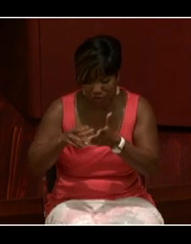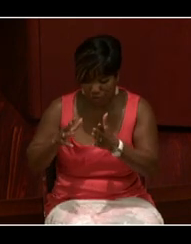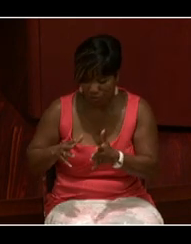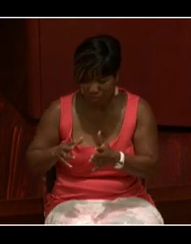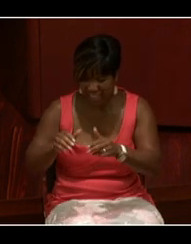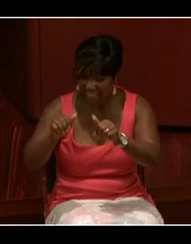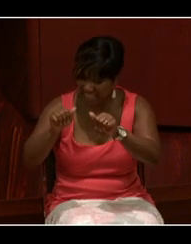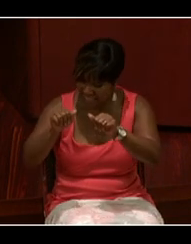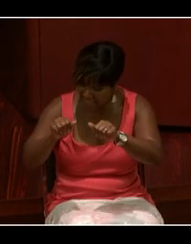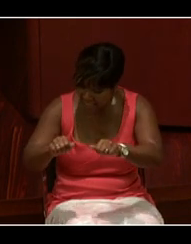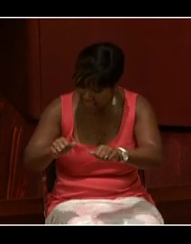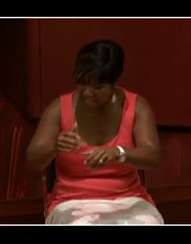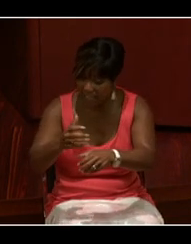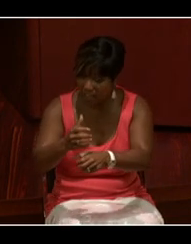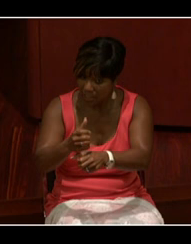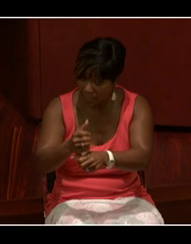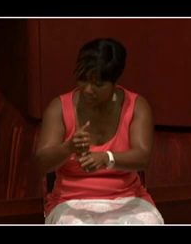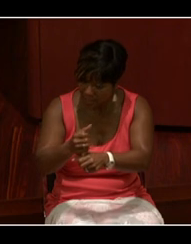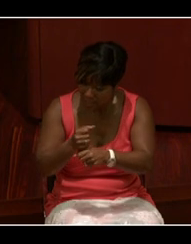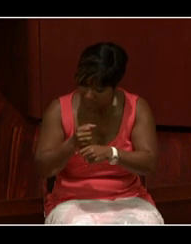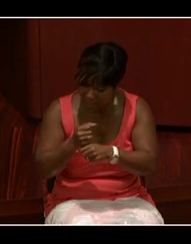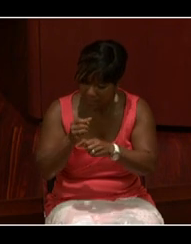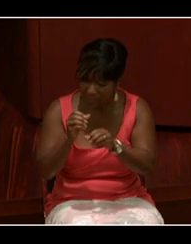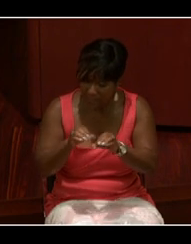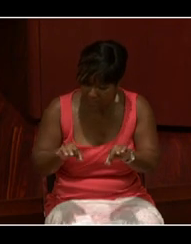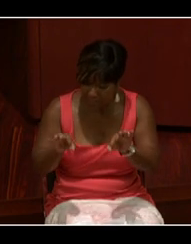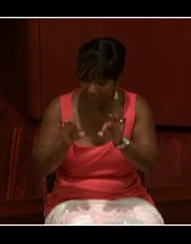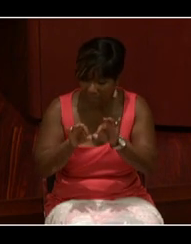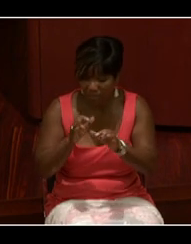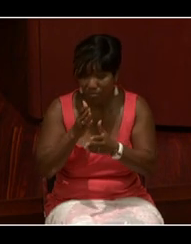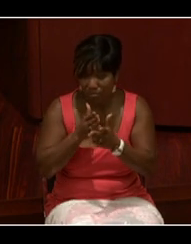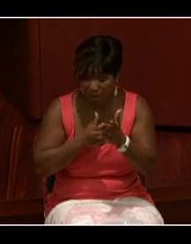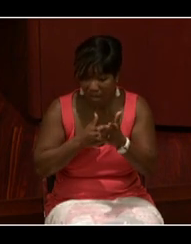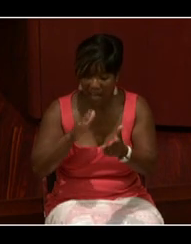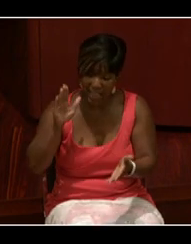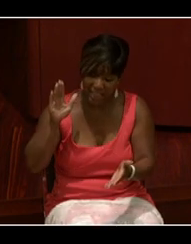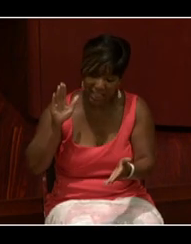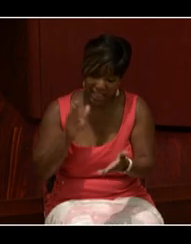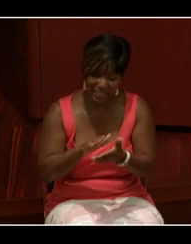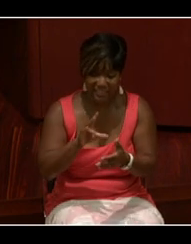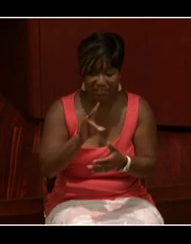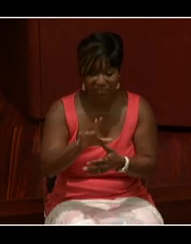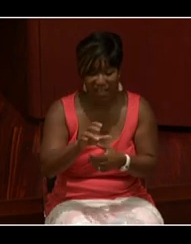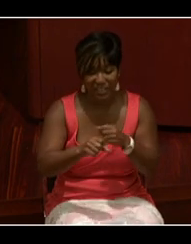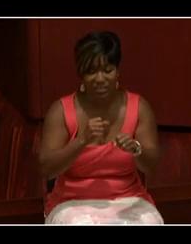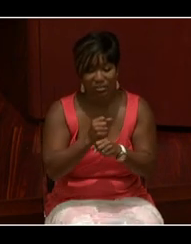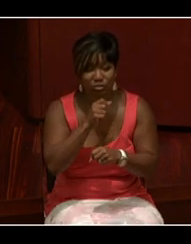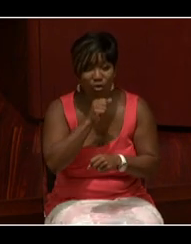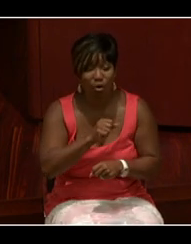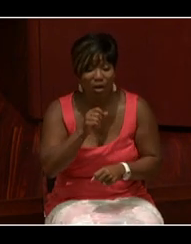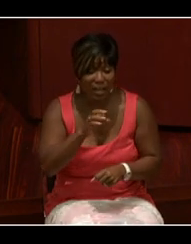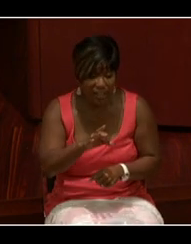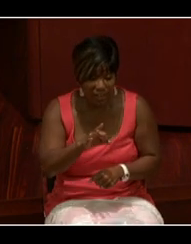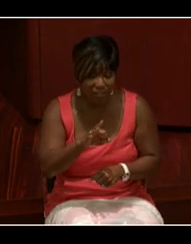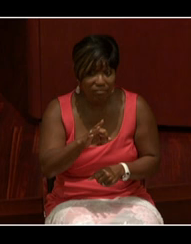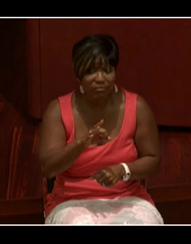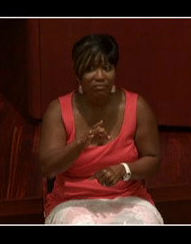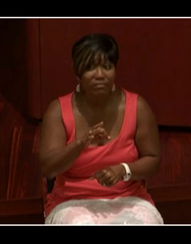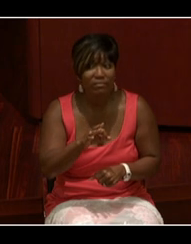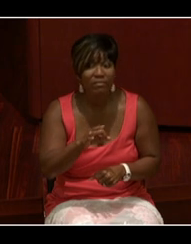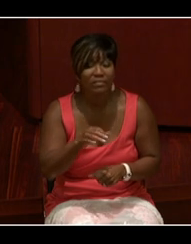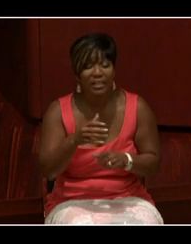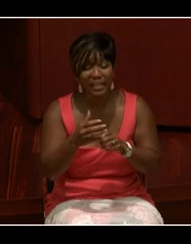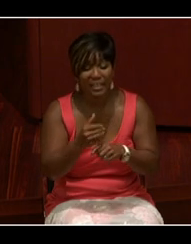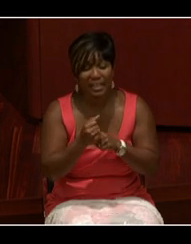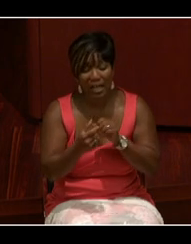can obtain significant portions of case files less than 75 years old if the inmate is deceased and a copy